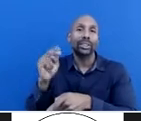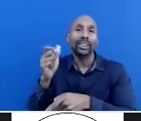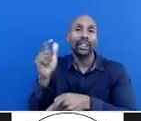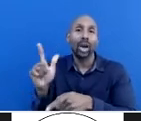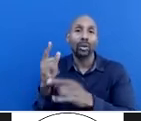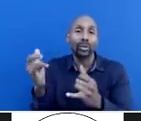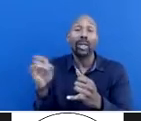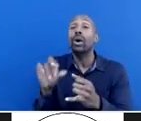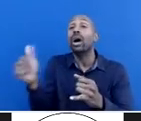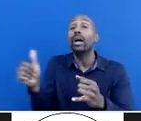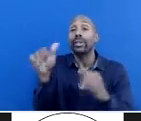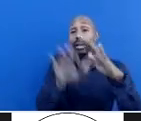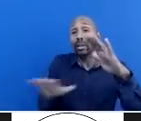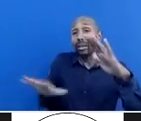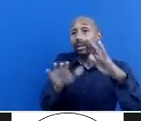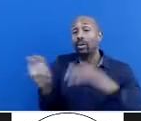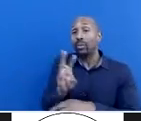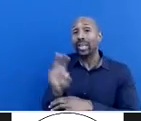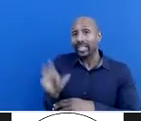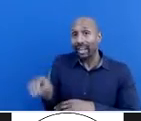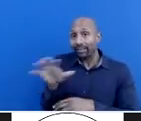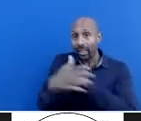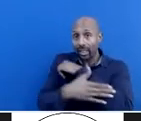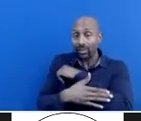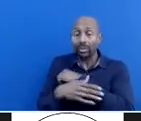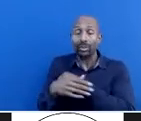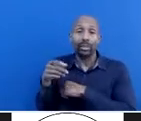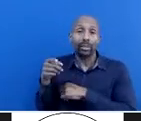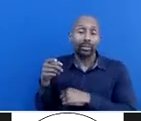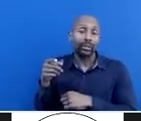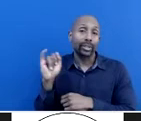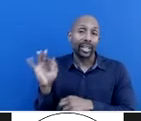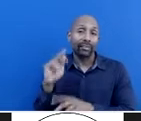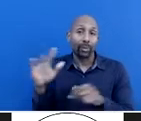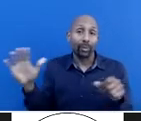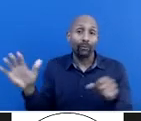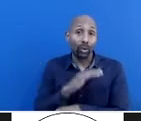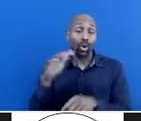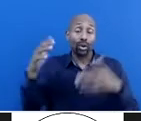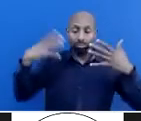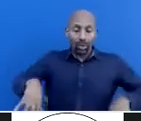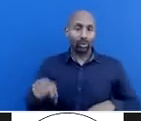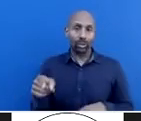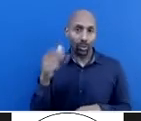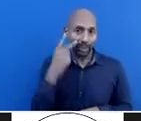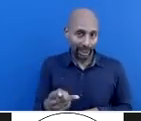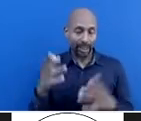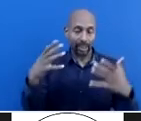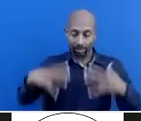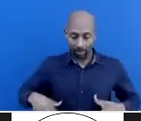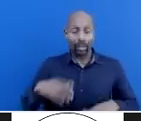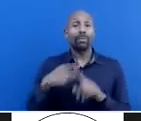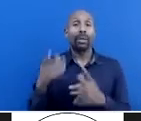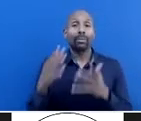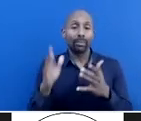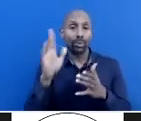Africa, you won't see them if people are fully clothed, but perhaps here around